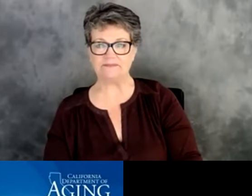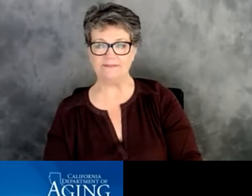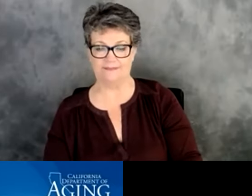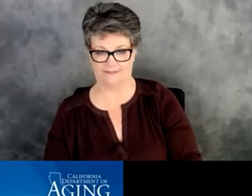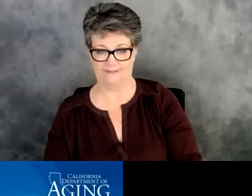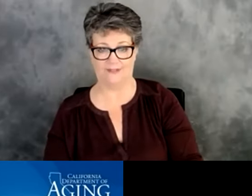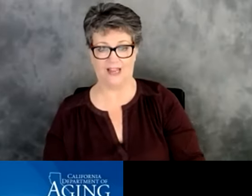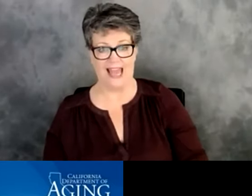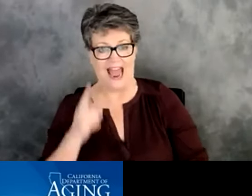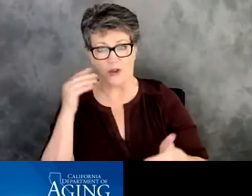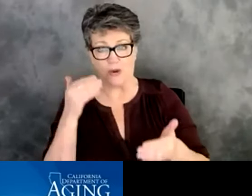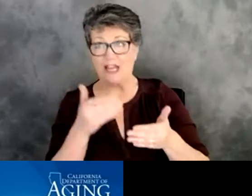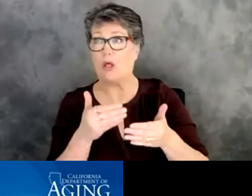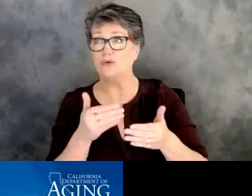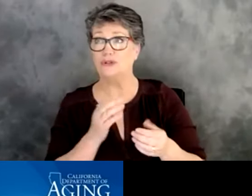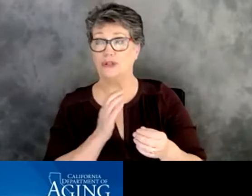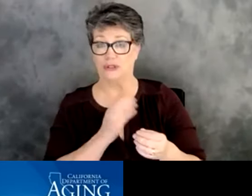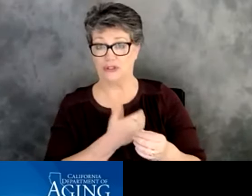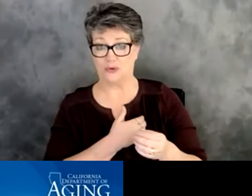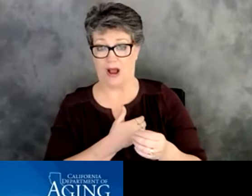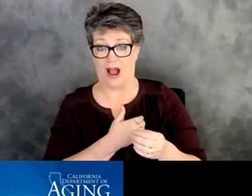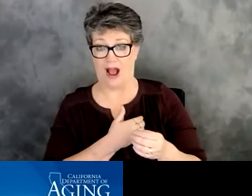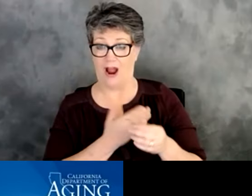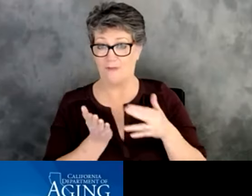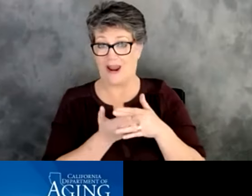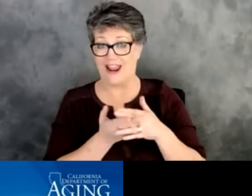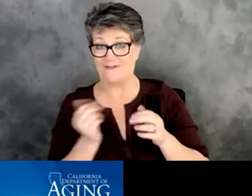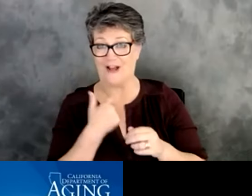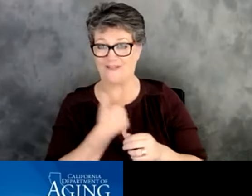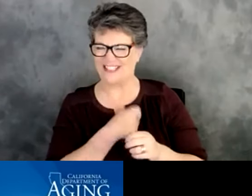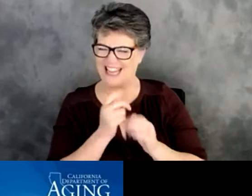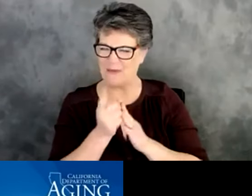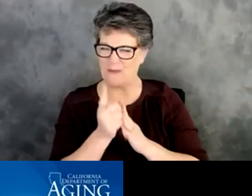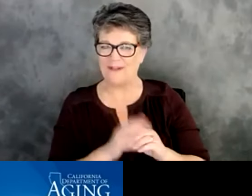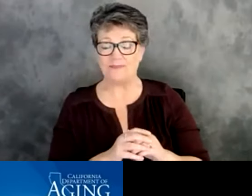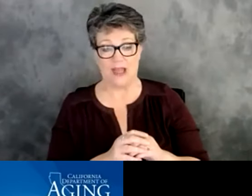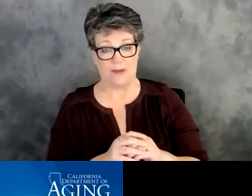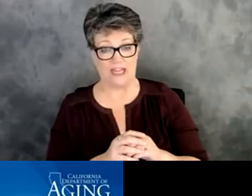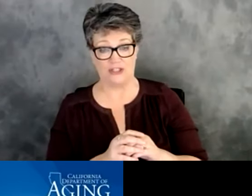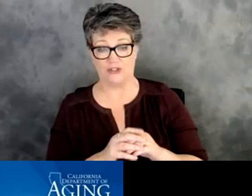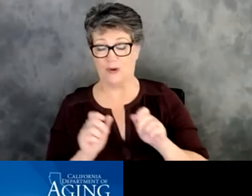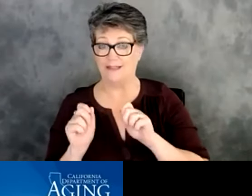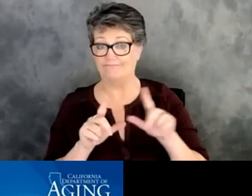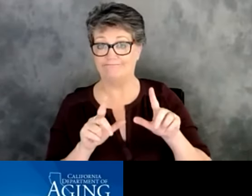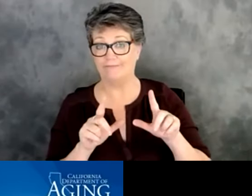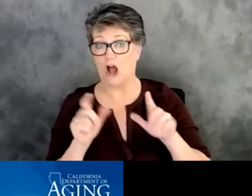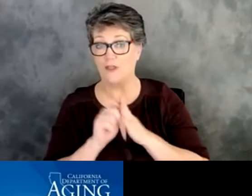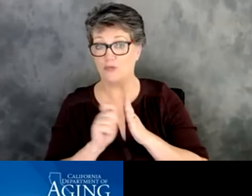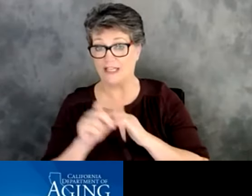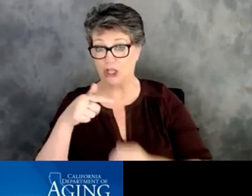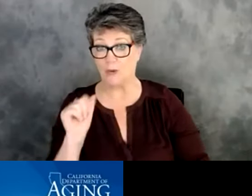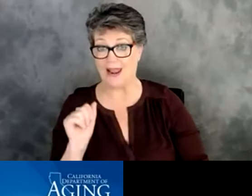Amanda, I think we're getting close to our bio break for all of us to take a moment, but I do want to just flash on the written Q&A that have come